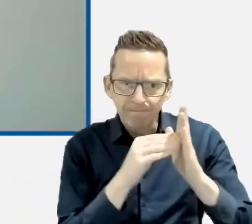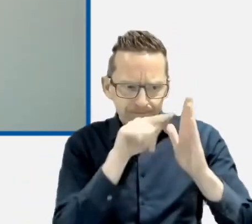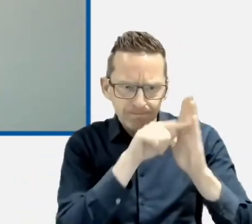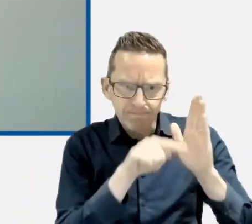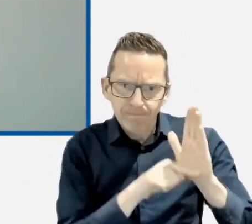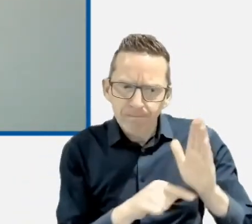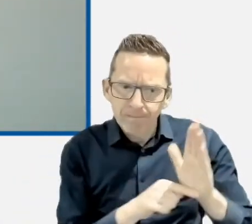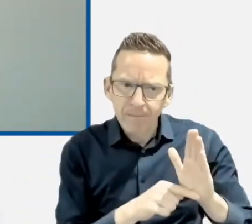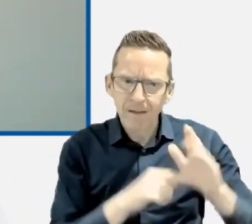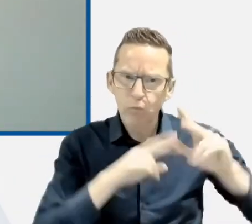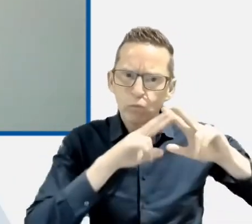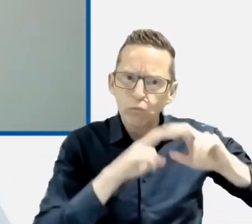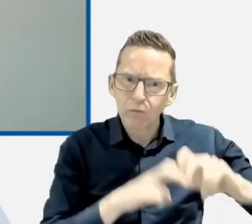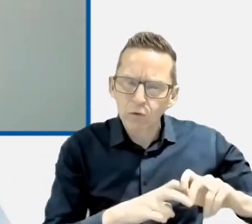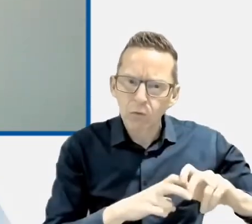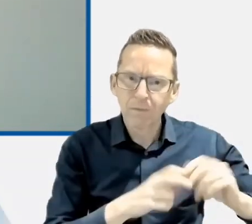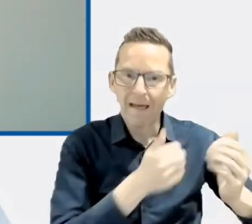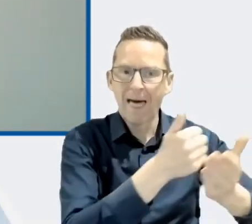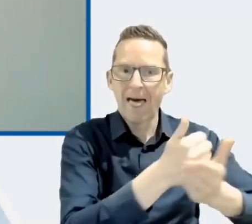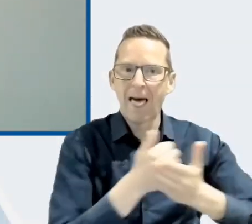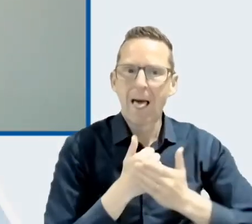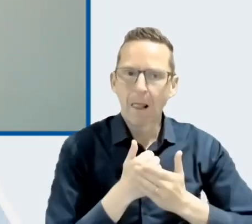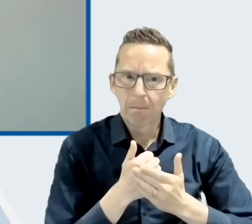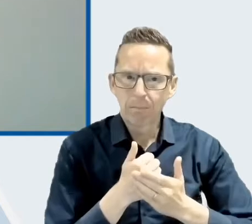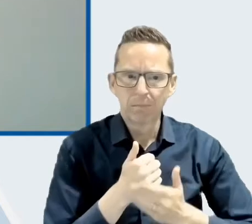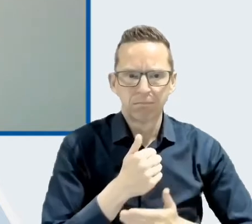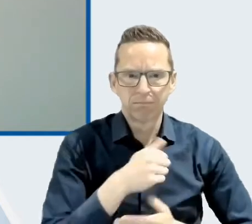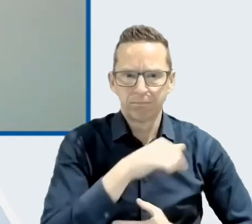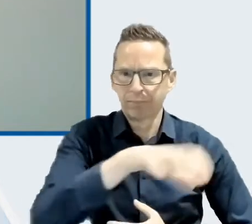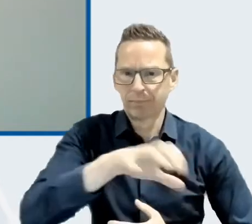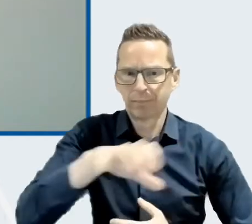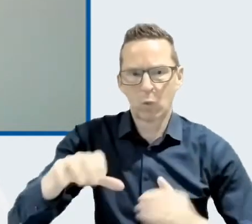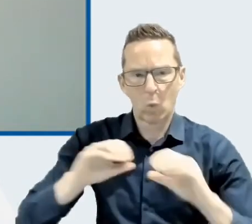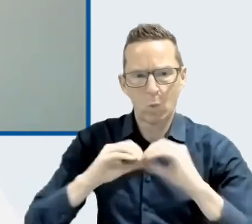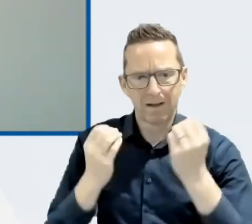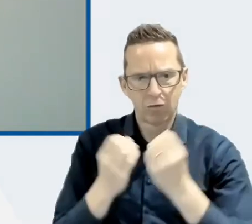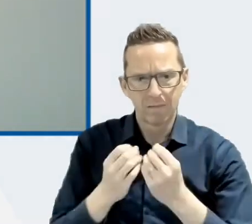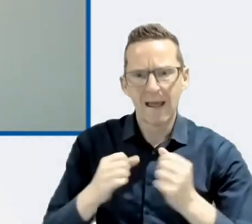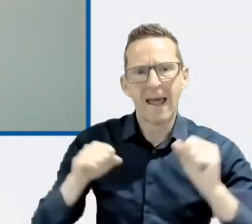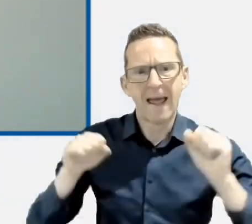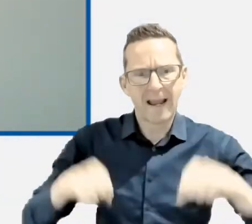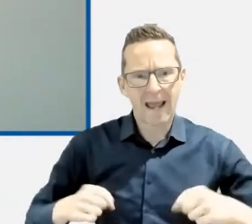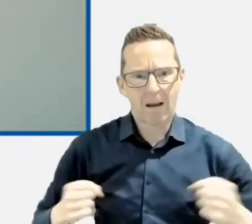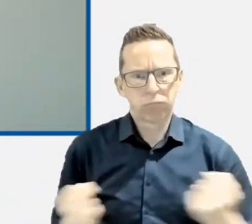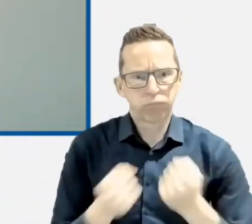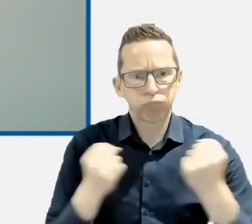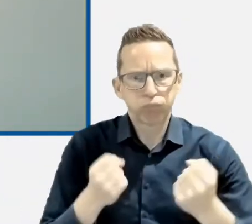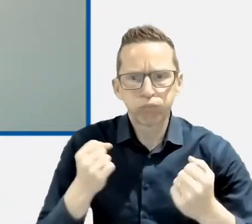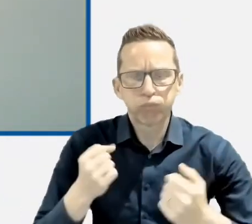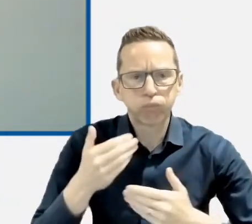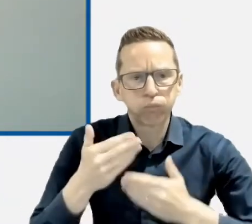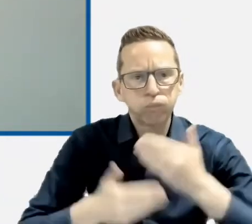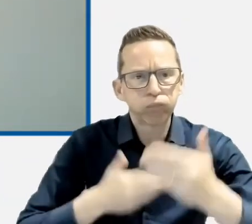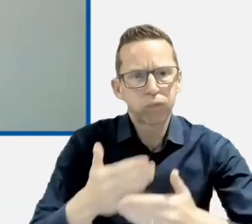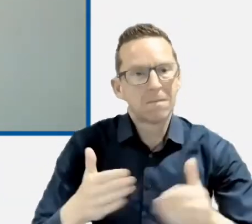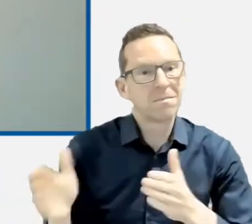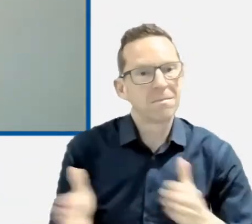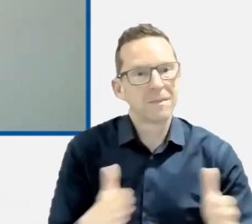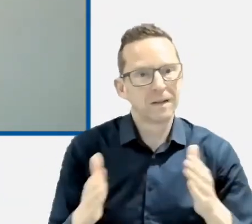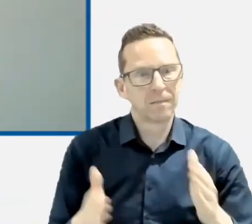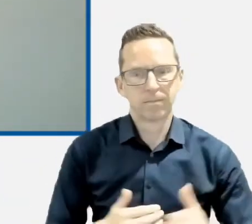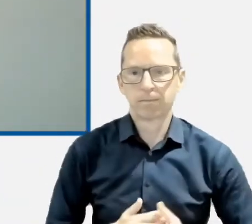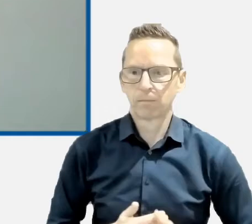reduce disaster risks. To moderate this session is Mr. Amos Makarao, the Director of the Regional Office